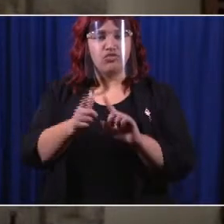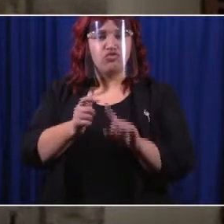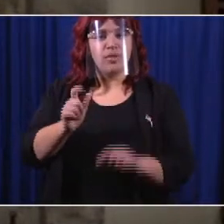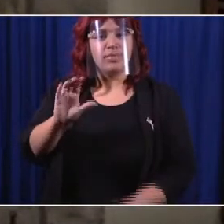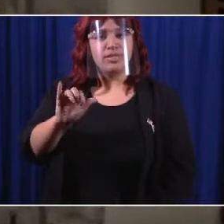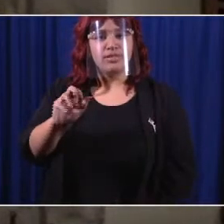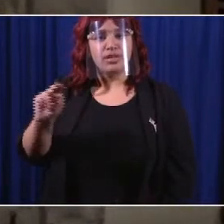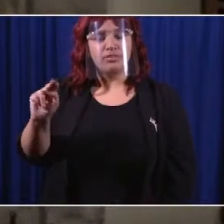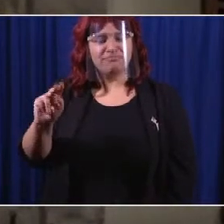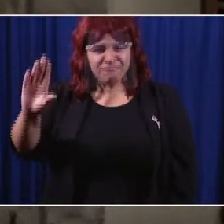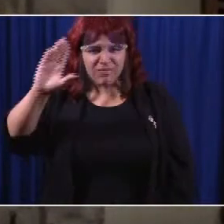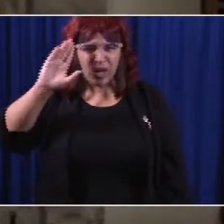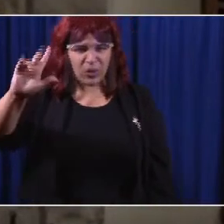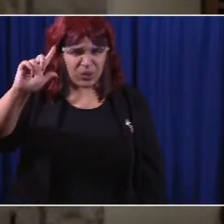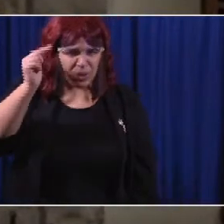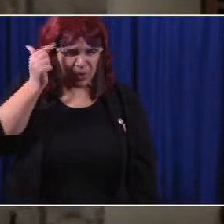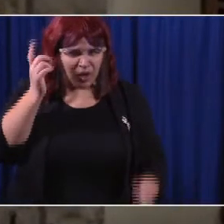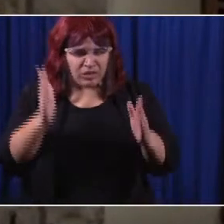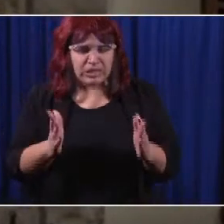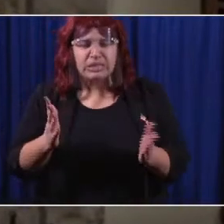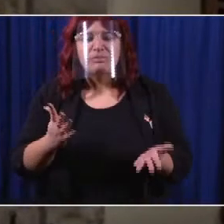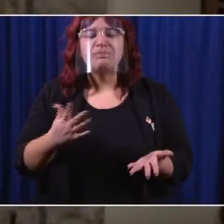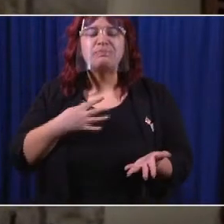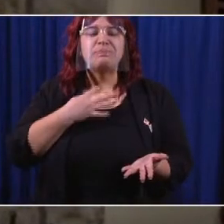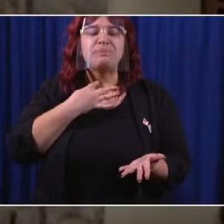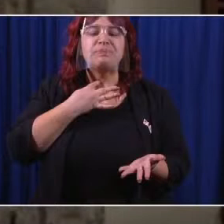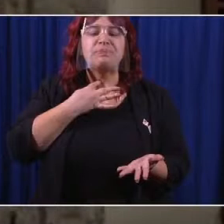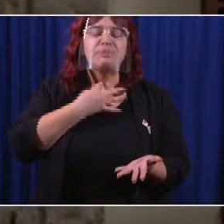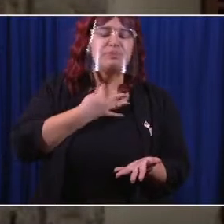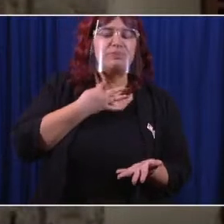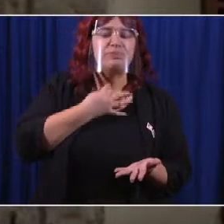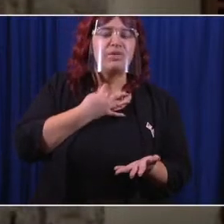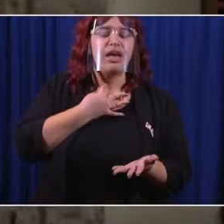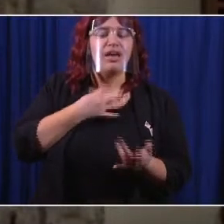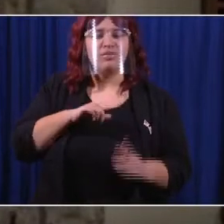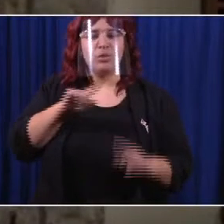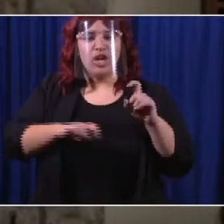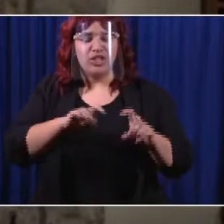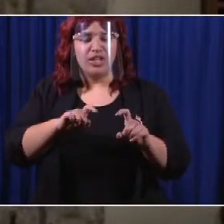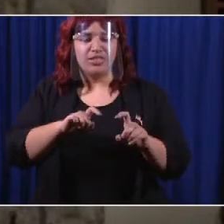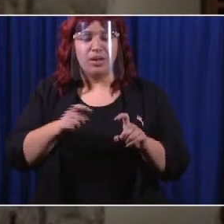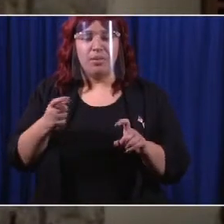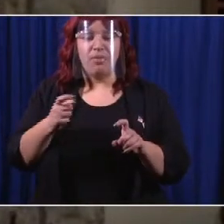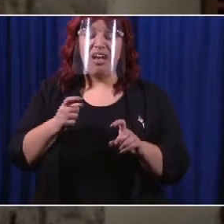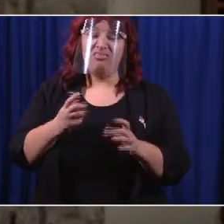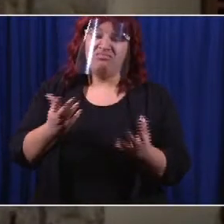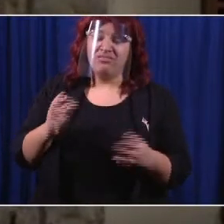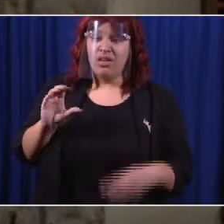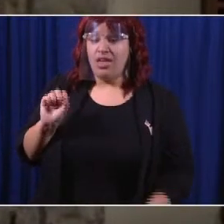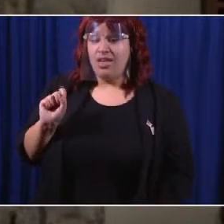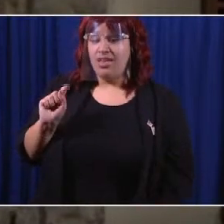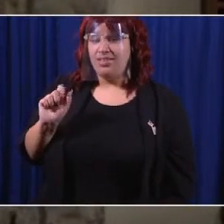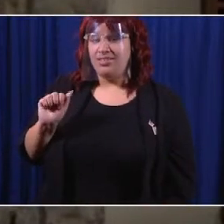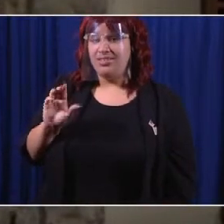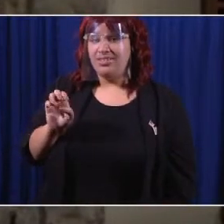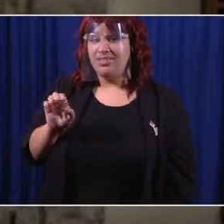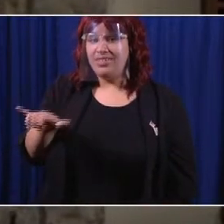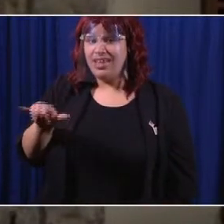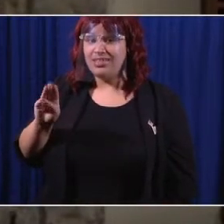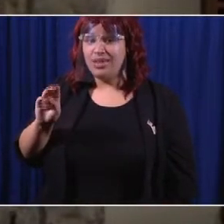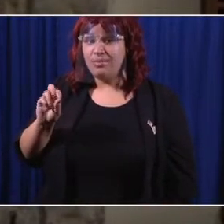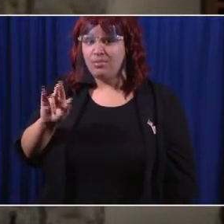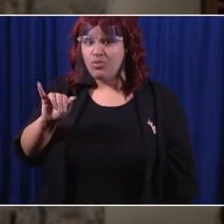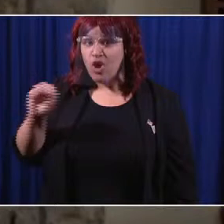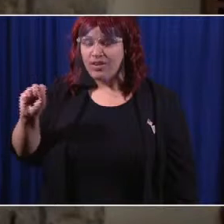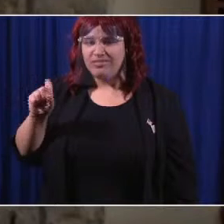John. Hi, Governor. I had some questions scribbled down here, but after listening to Stacy Morris, the nurse up at the Cleveland Clinic, where she said